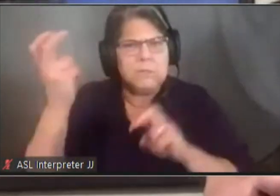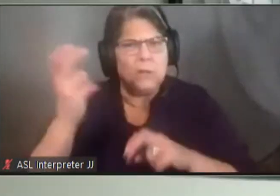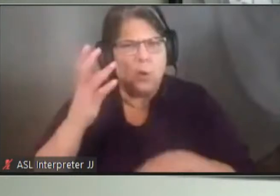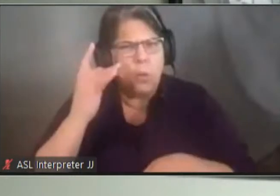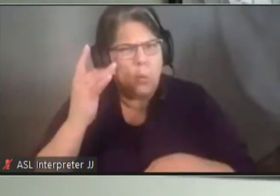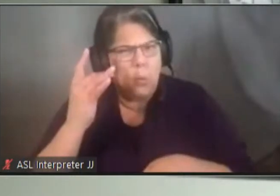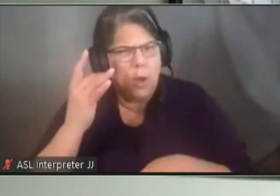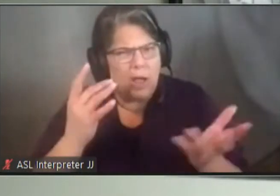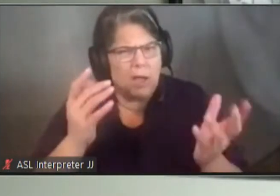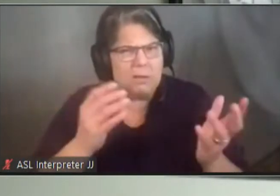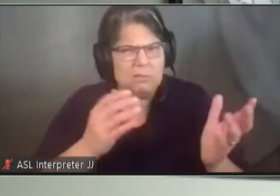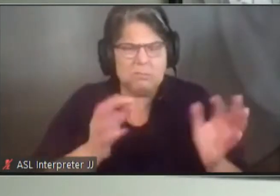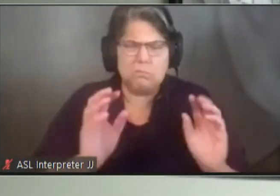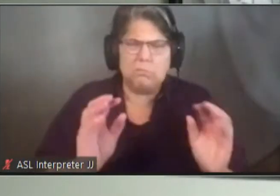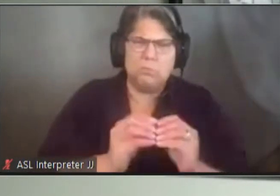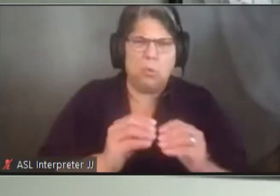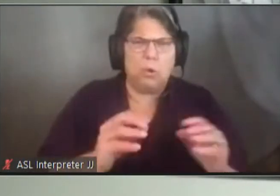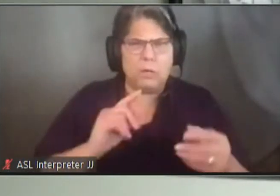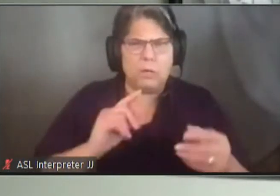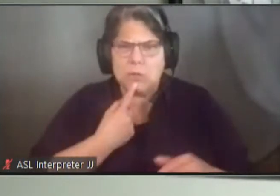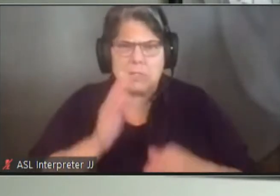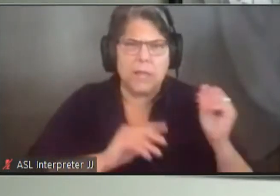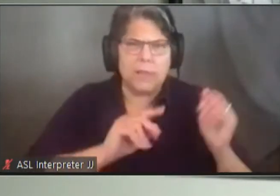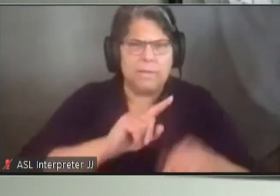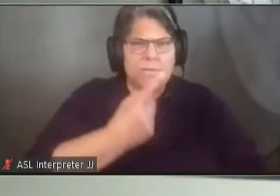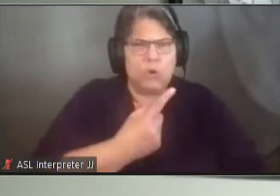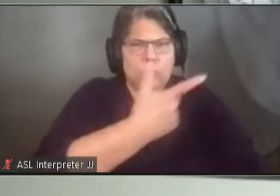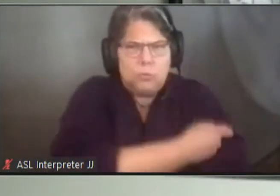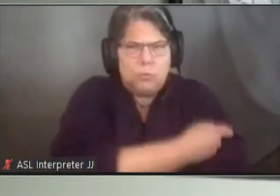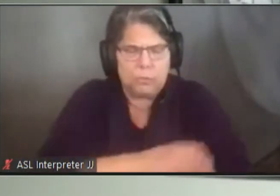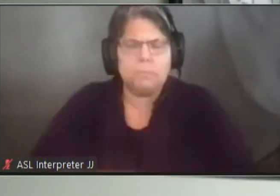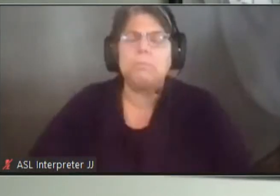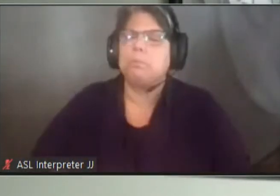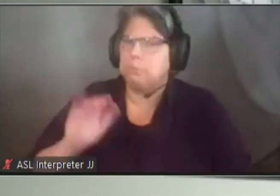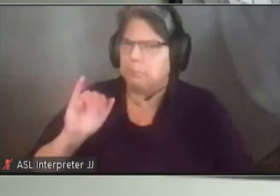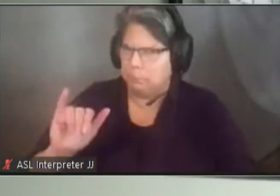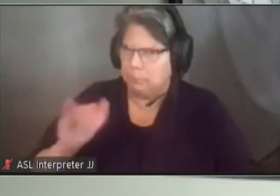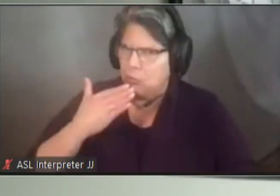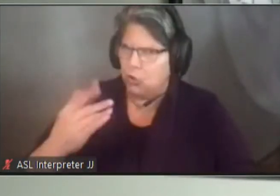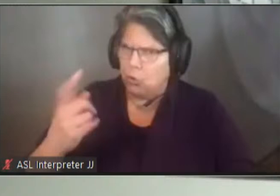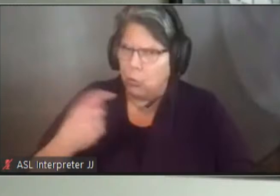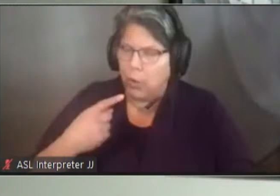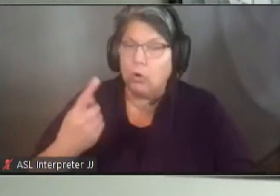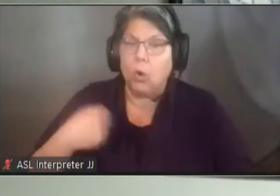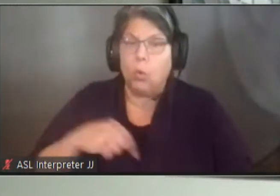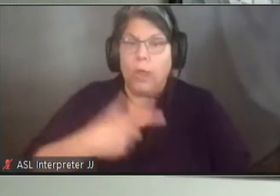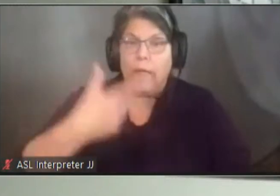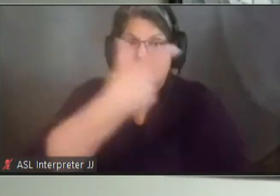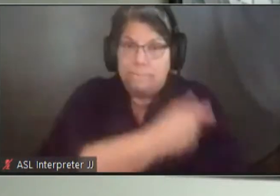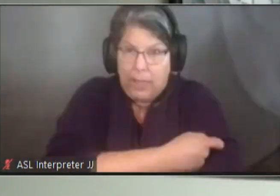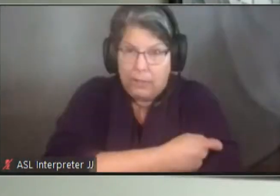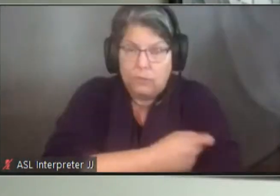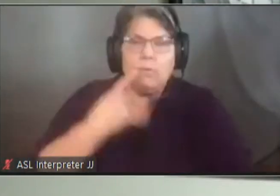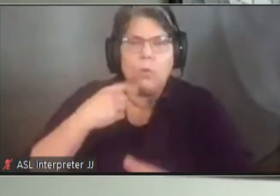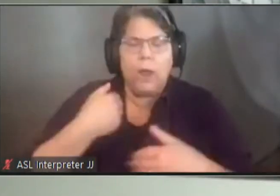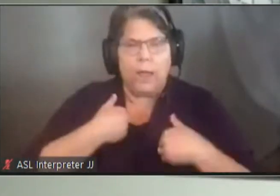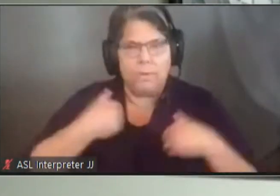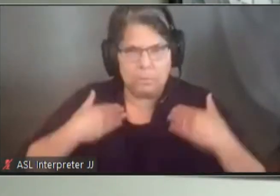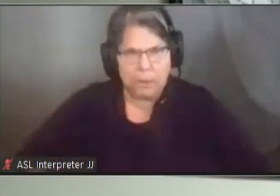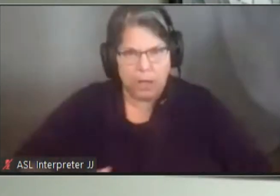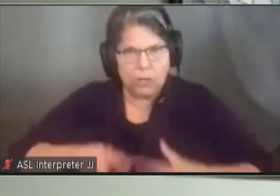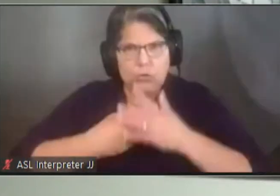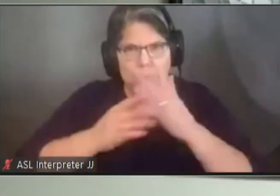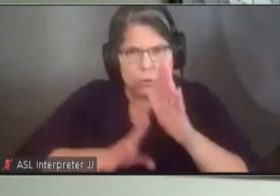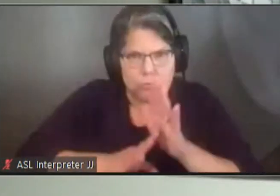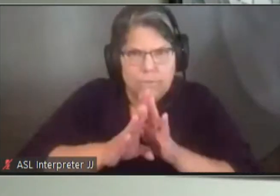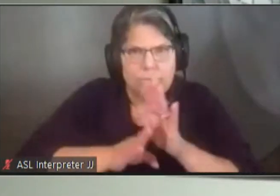good question. So when we give a vaccine, we are giving it in order to develop a reaction, an immune